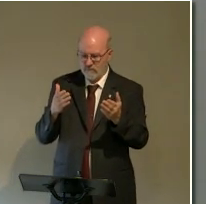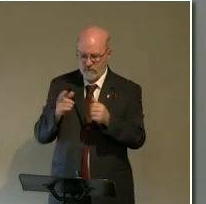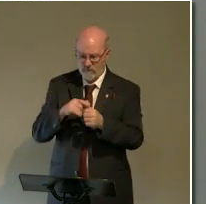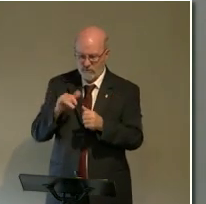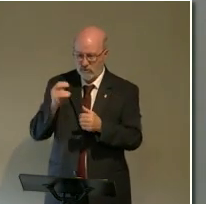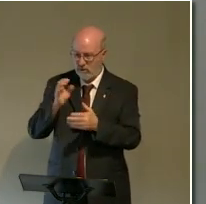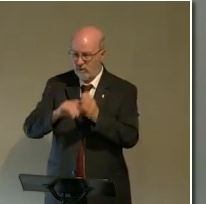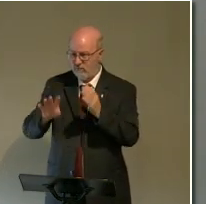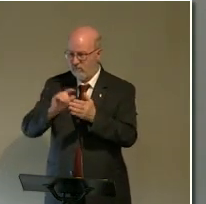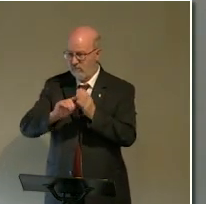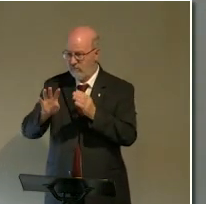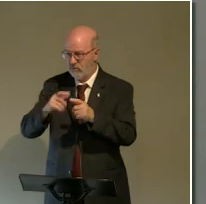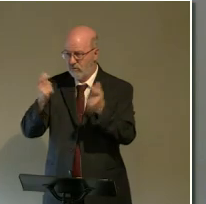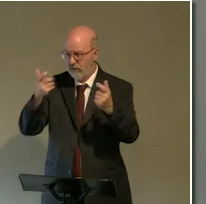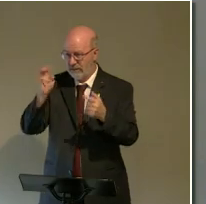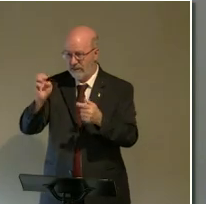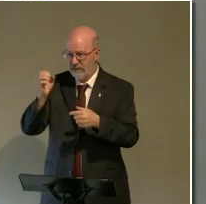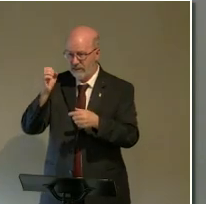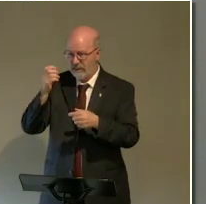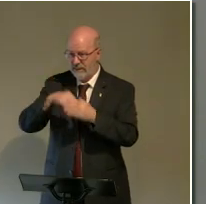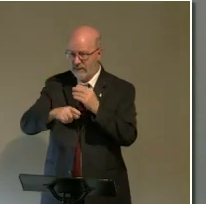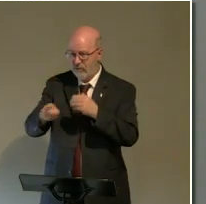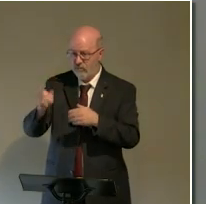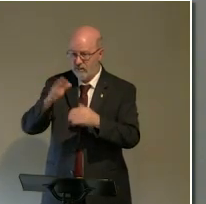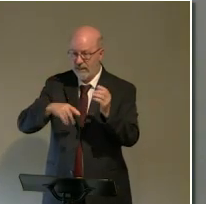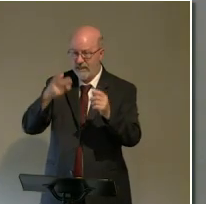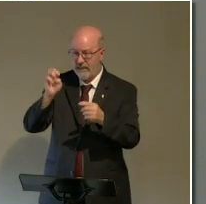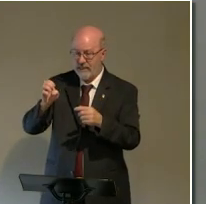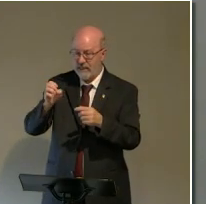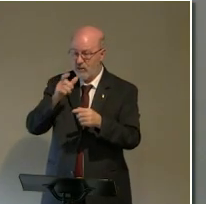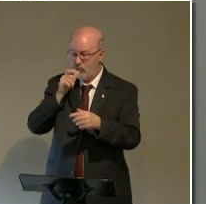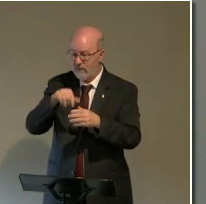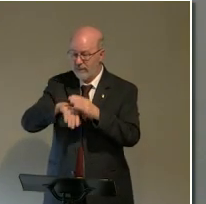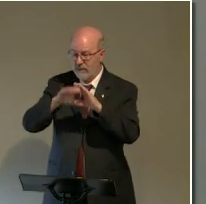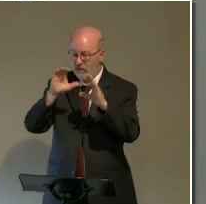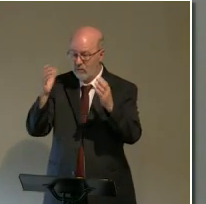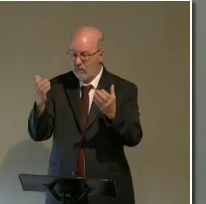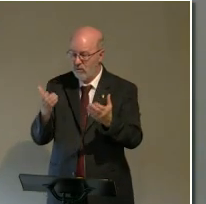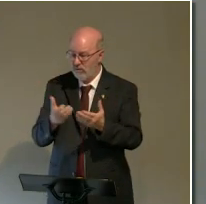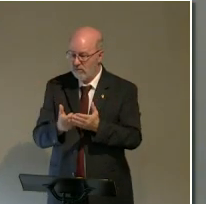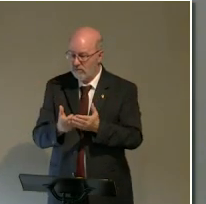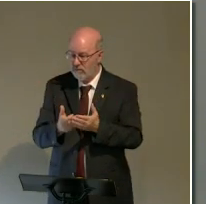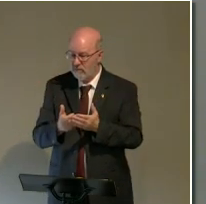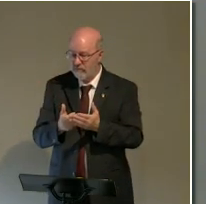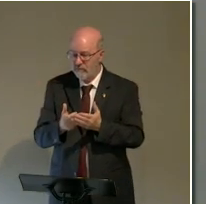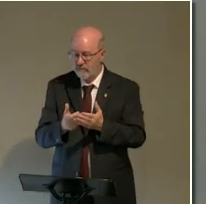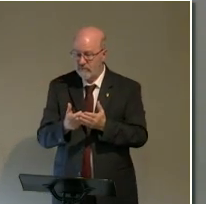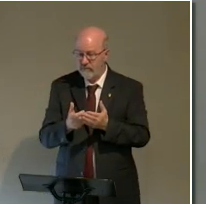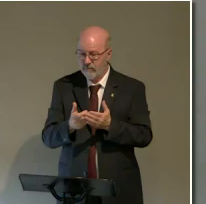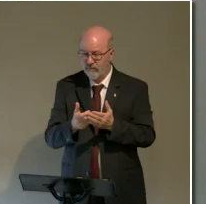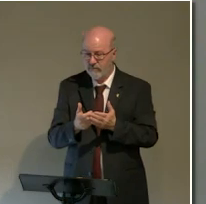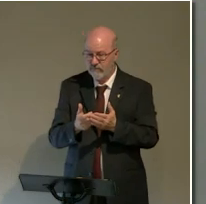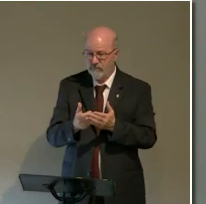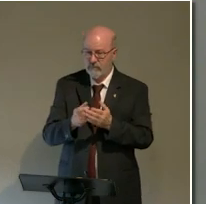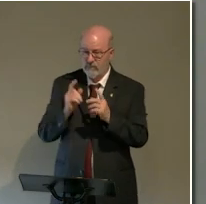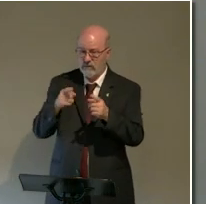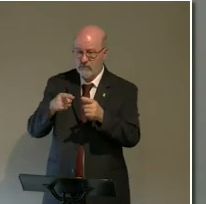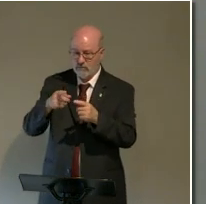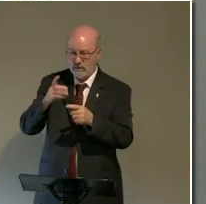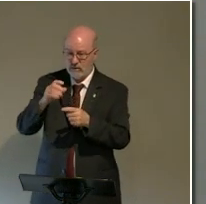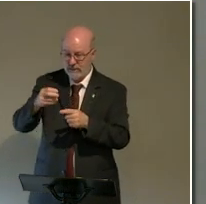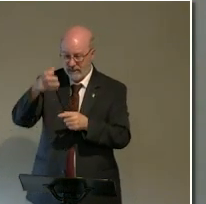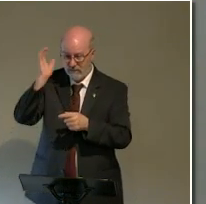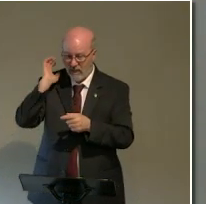1 John 4:4 says, greater is he that is in you than he that is in this world. So he went to the den of